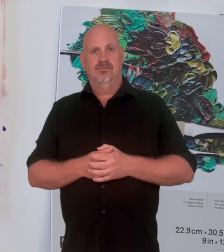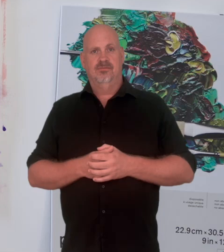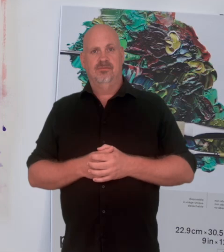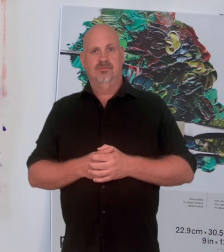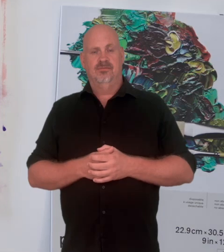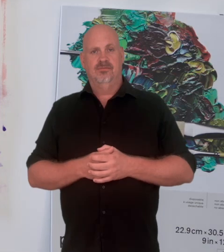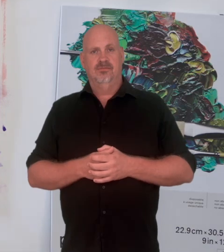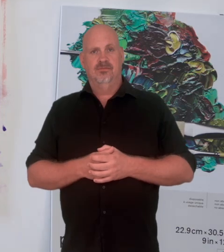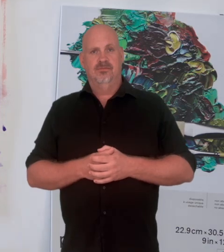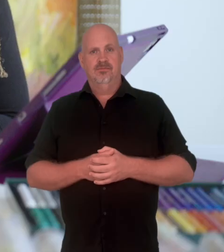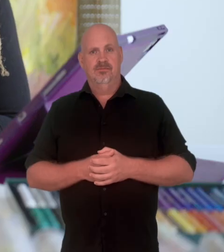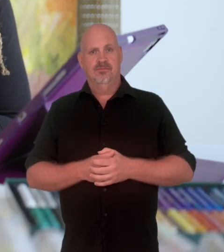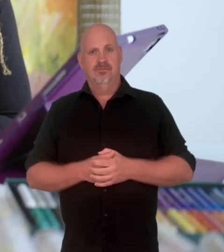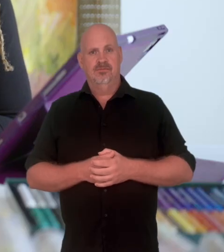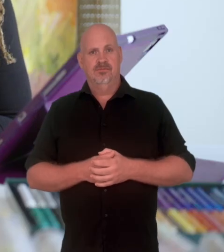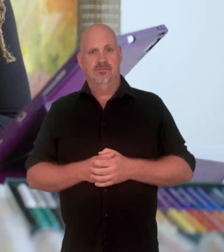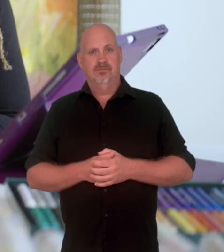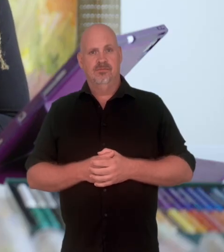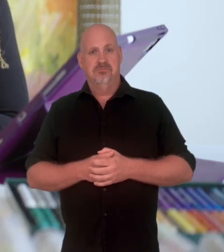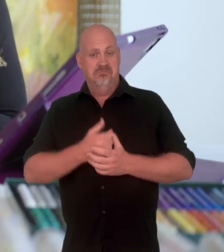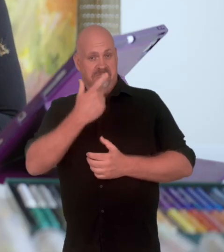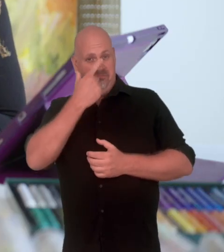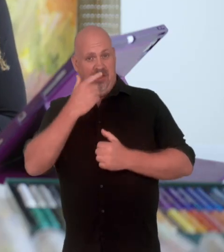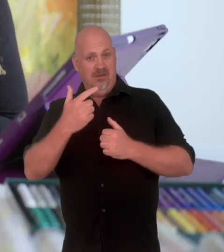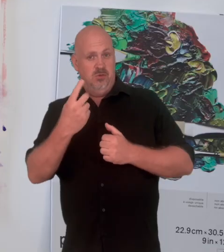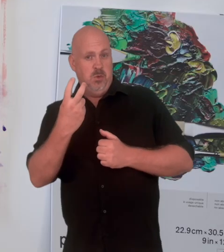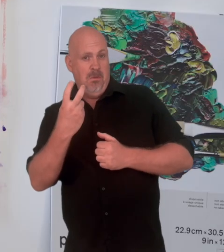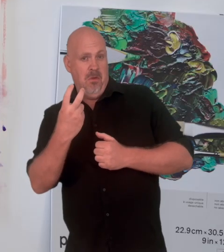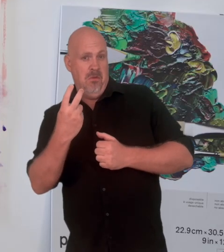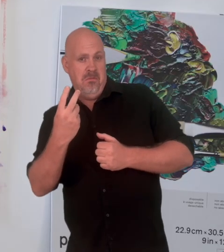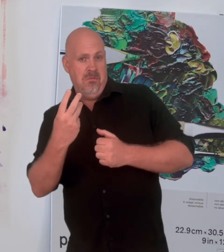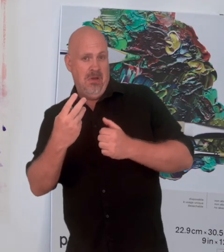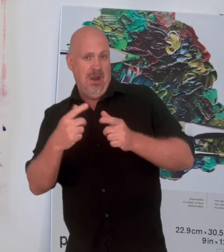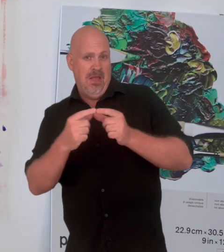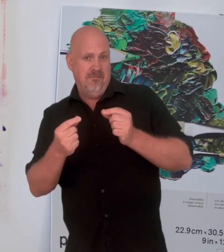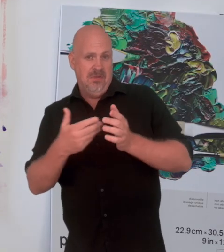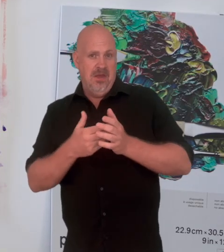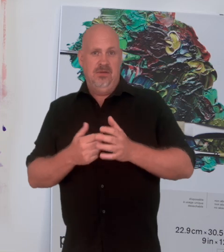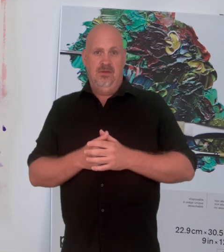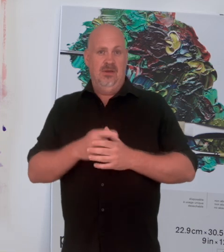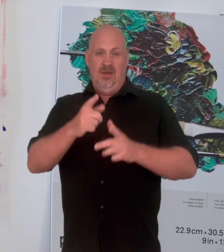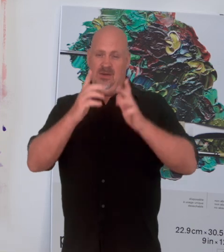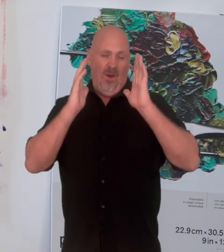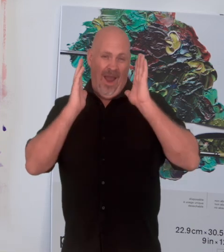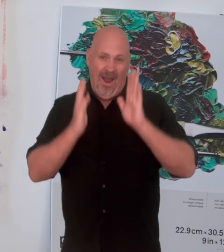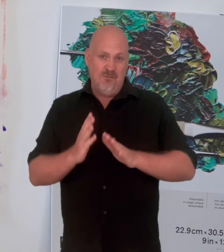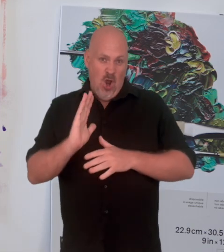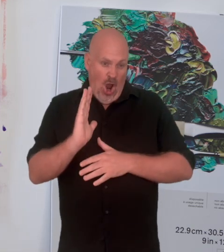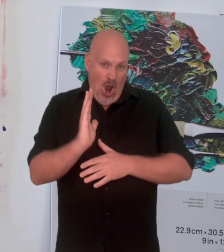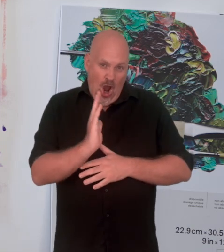You can add a couple more leaves if you want, but like I said, you don't have to add every single thing that's in the image. The image is only for